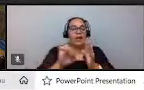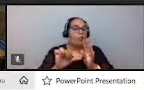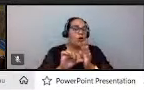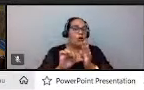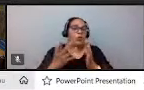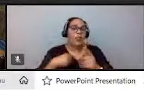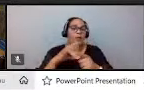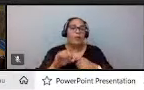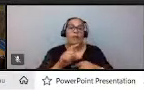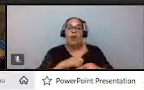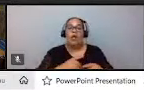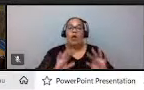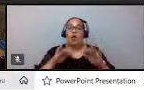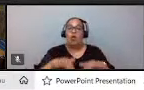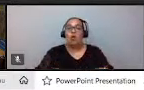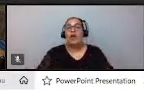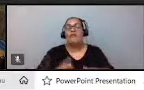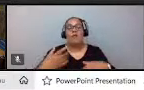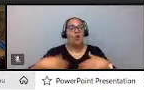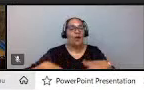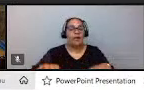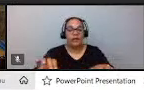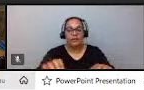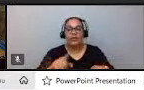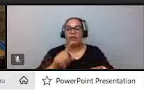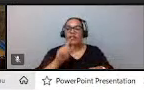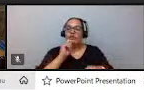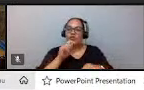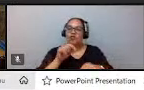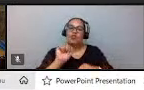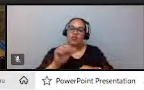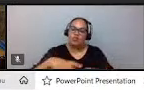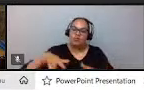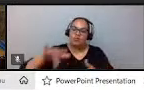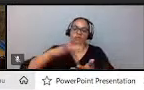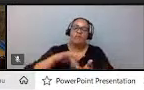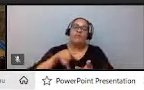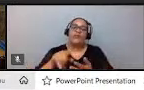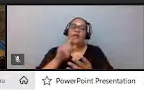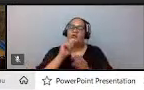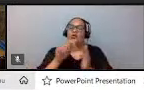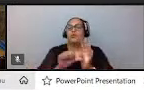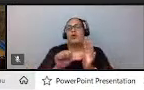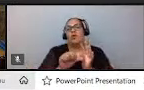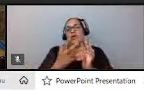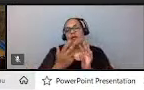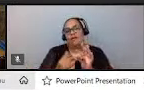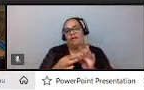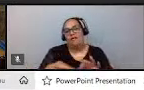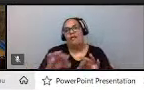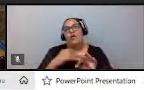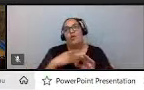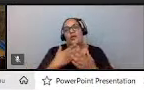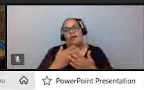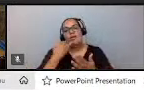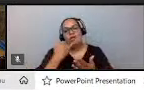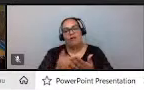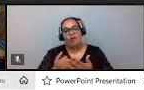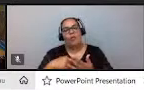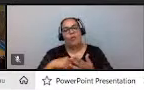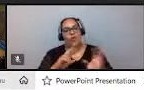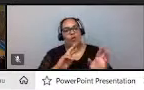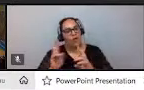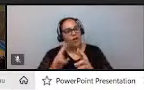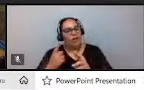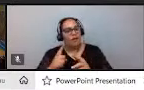find Long wave or surging activity is at the Container Terminal and that is what has been prioritized so we can confirm that we are ready